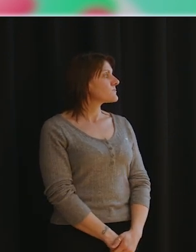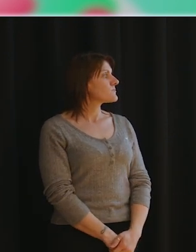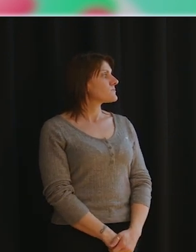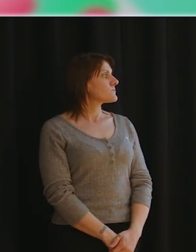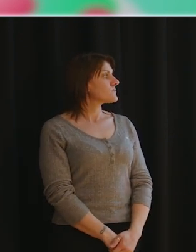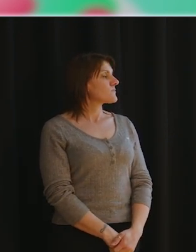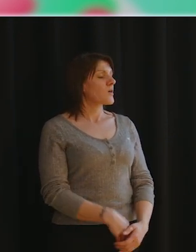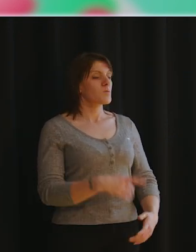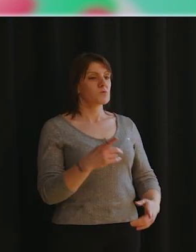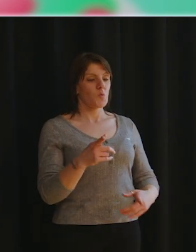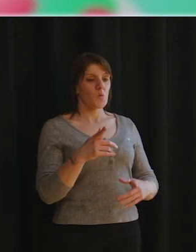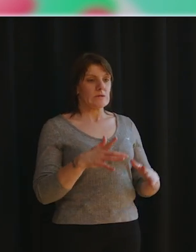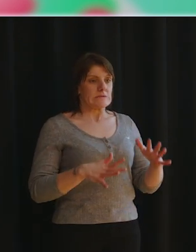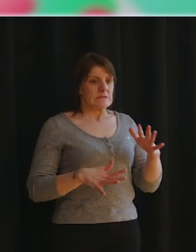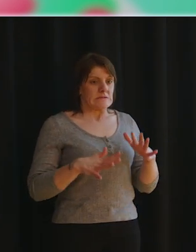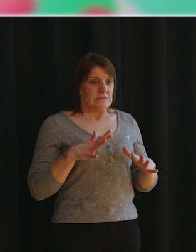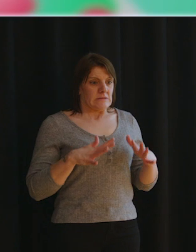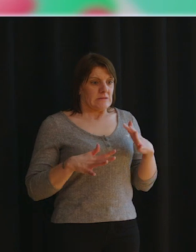centres around anxiety